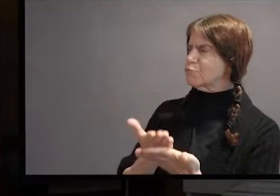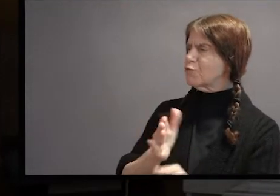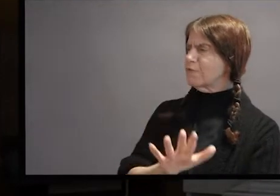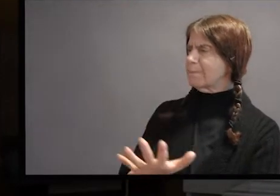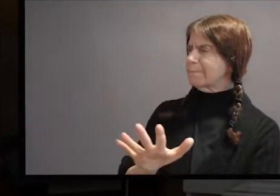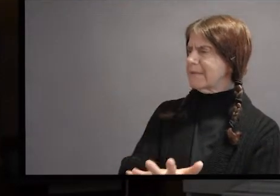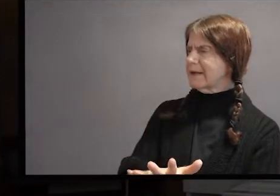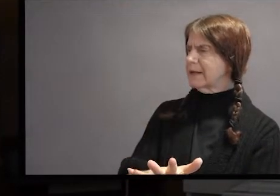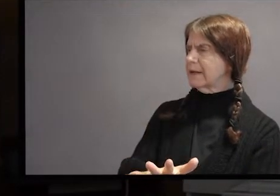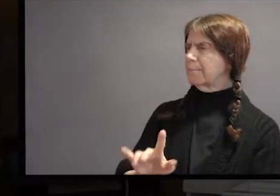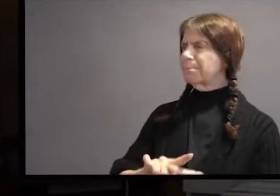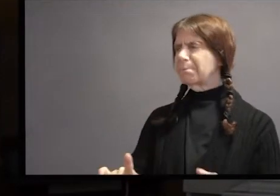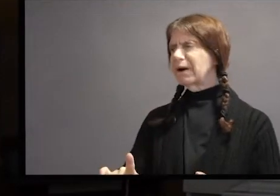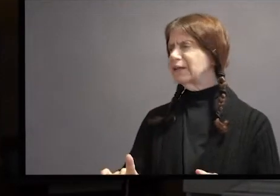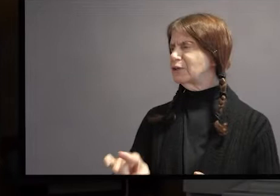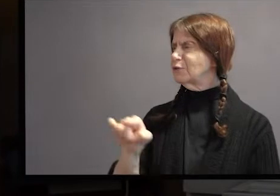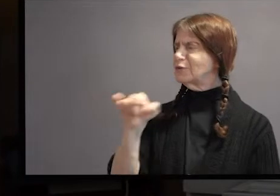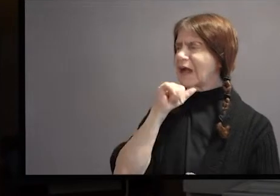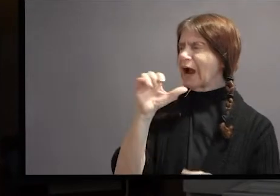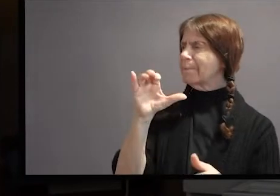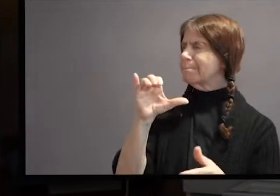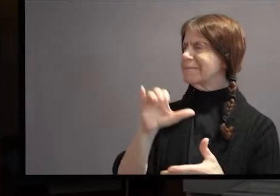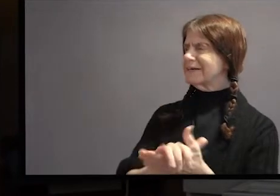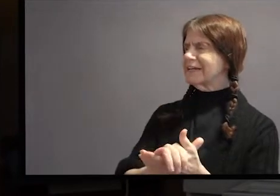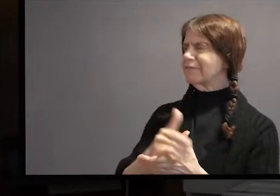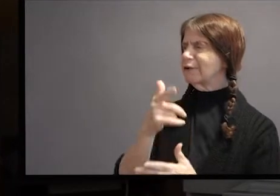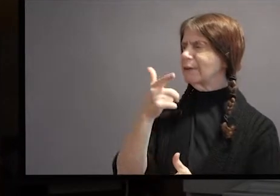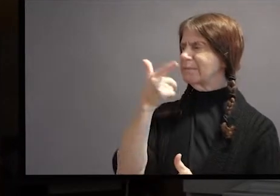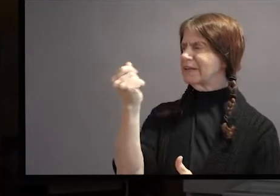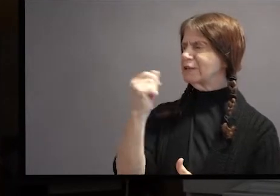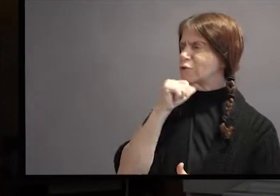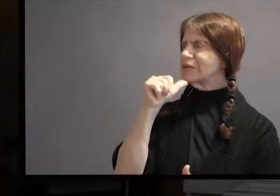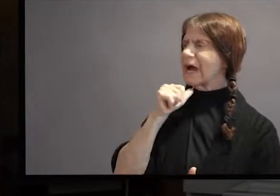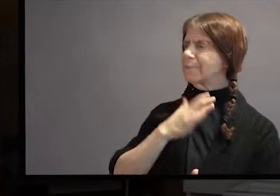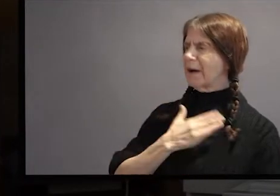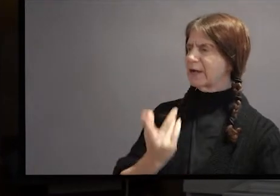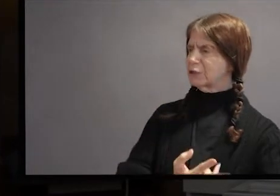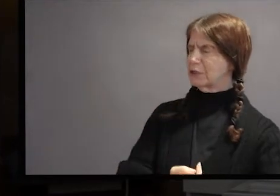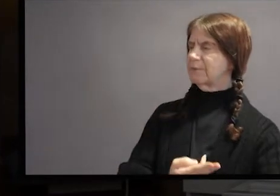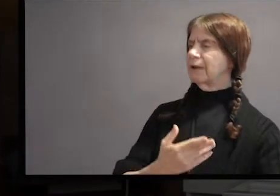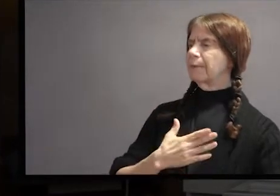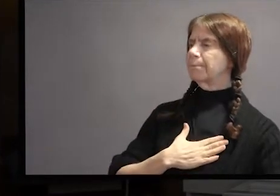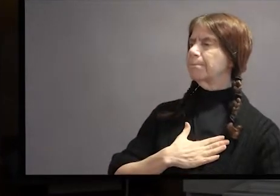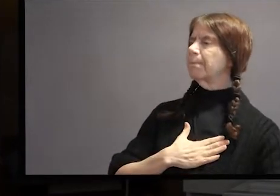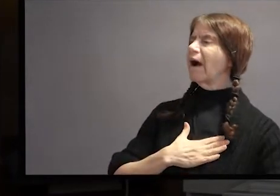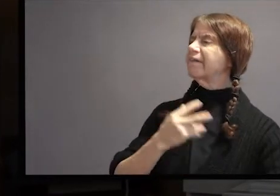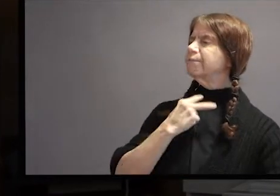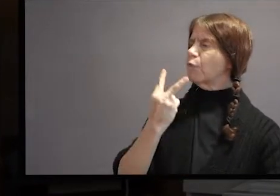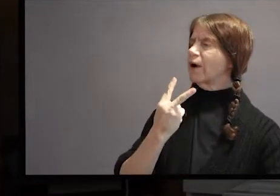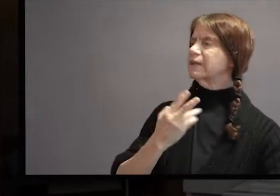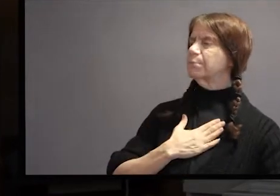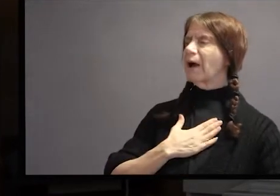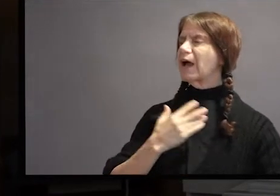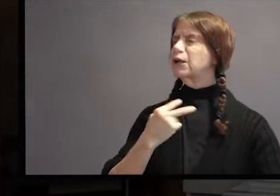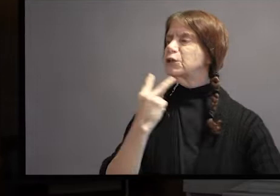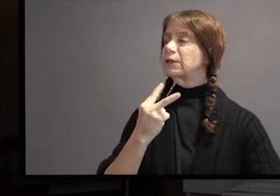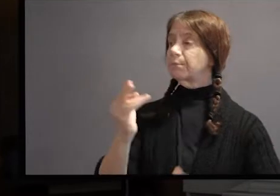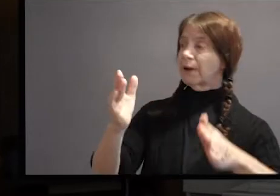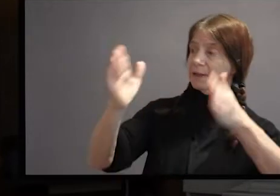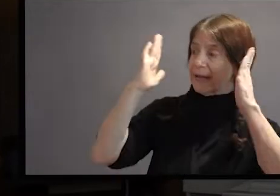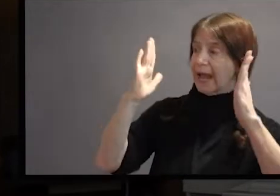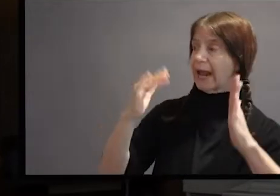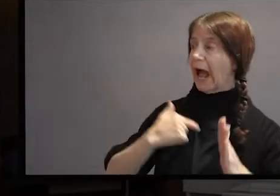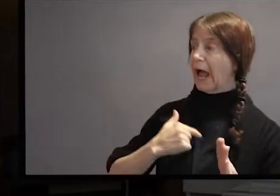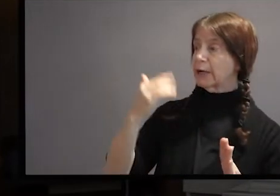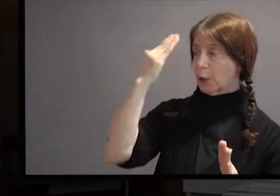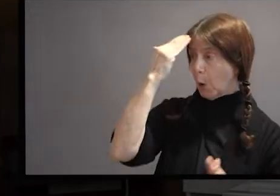not believe because you are not part of my flock. My sheep hear my voice, and I know them, and they